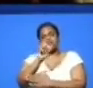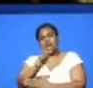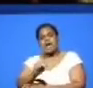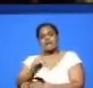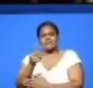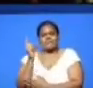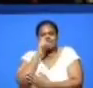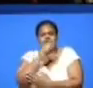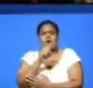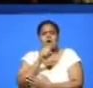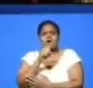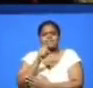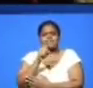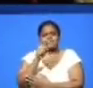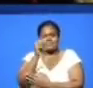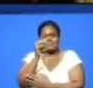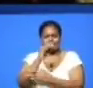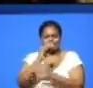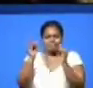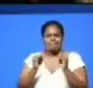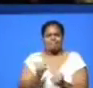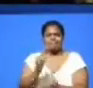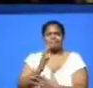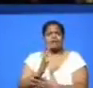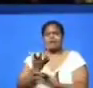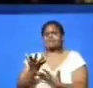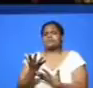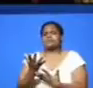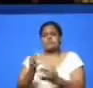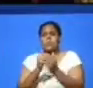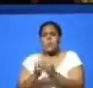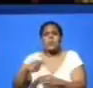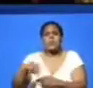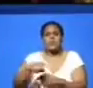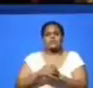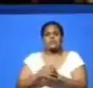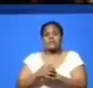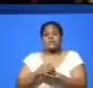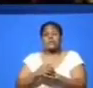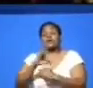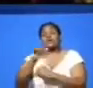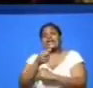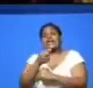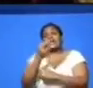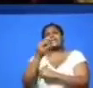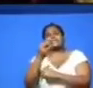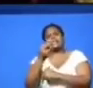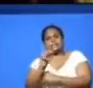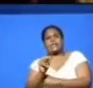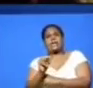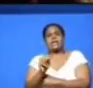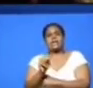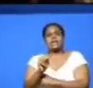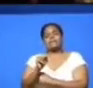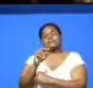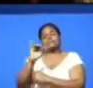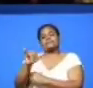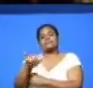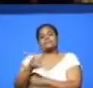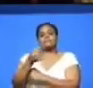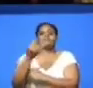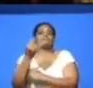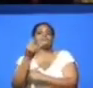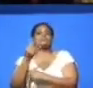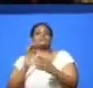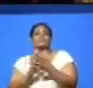god, was the one being worshipped by Moab. And so Elijah was being hunted